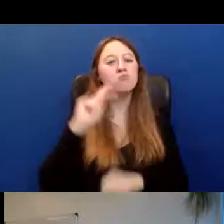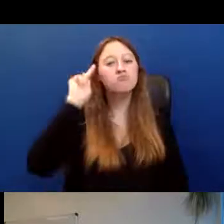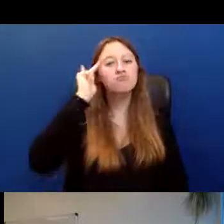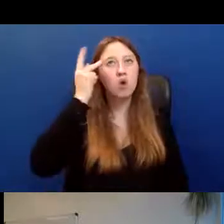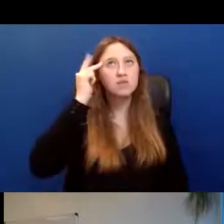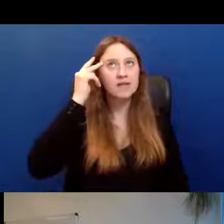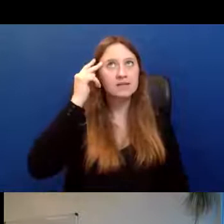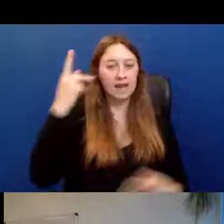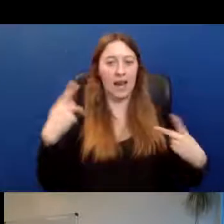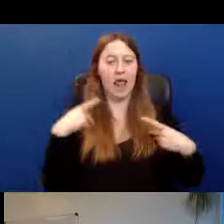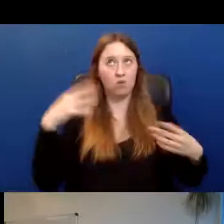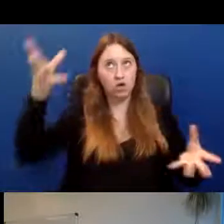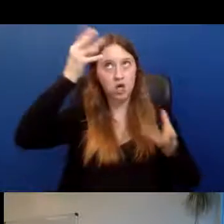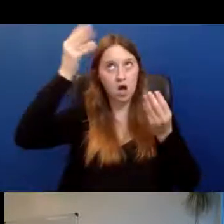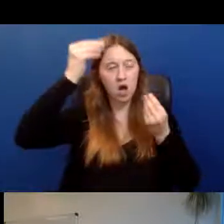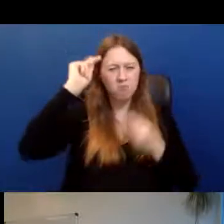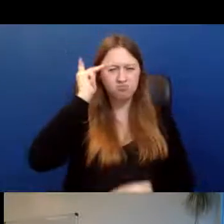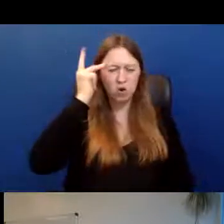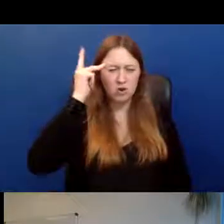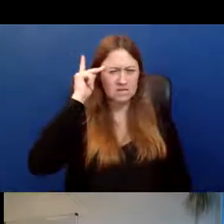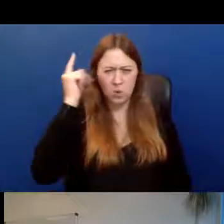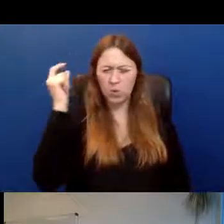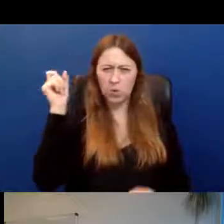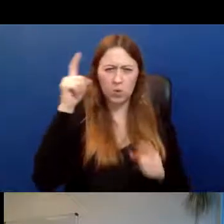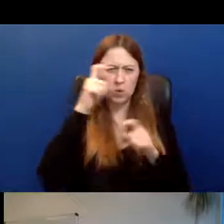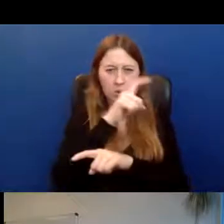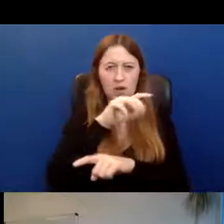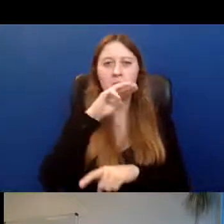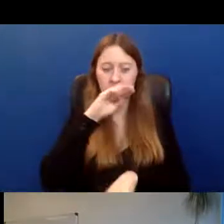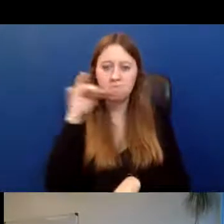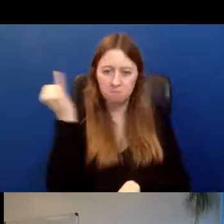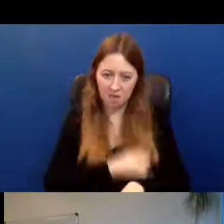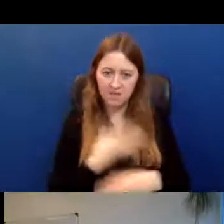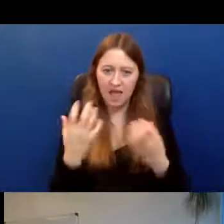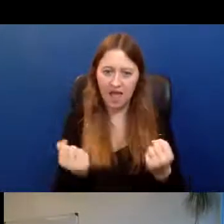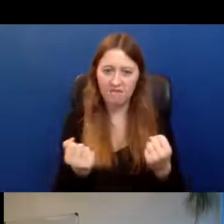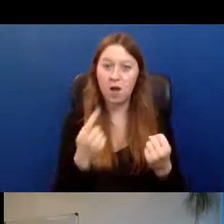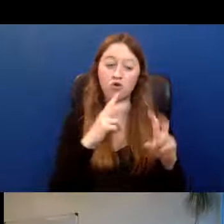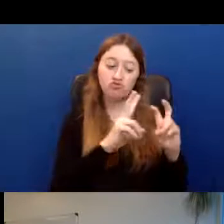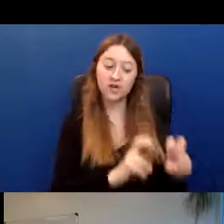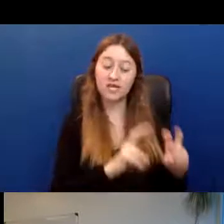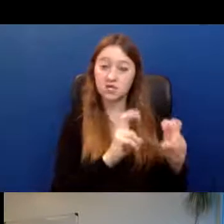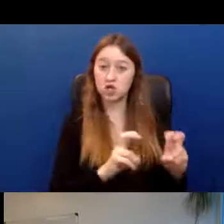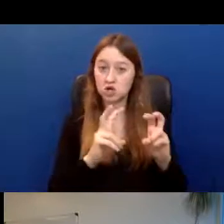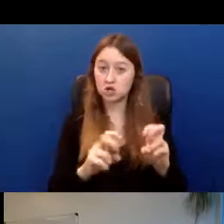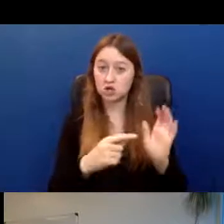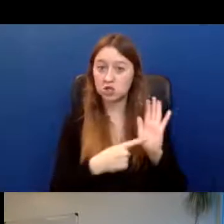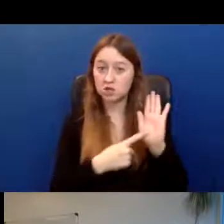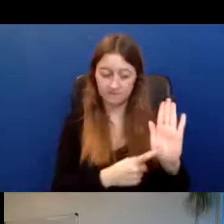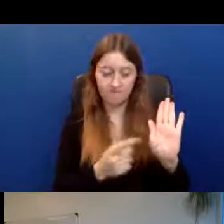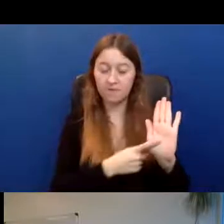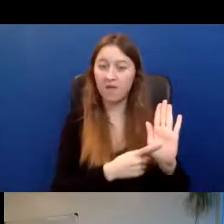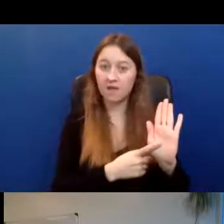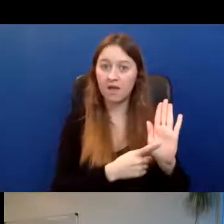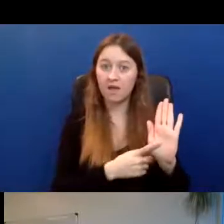using language. And our recent research has shown that a similar proportion of signing children also seem